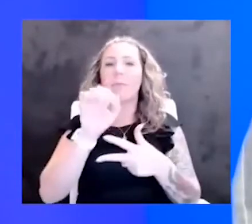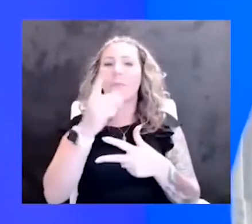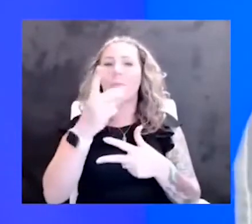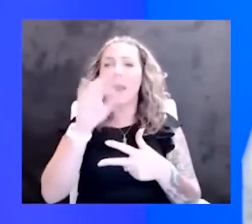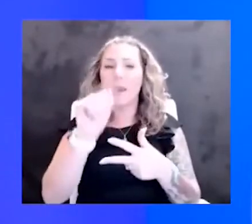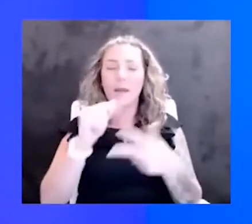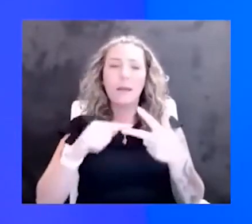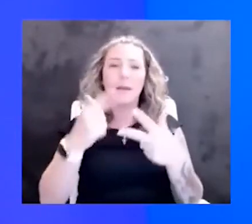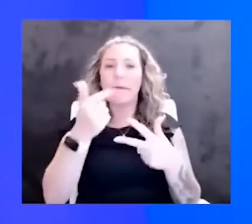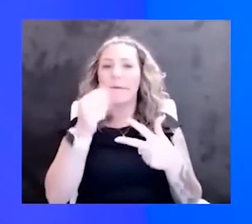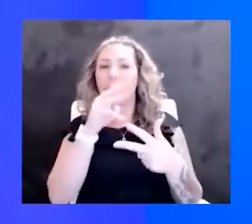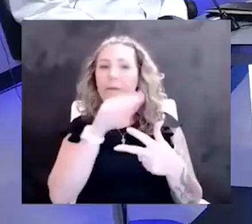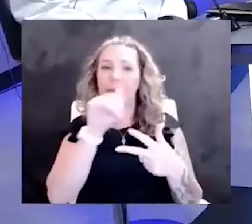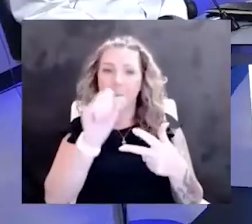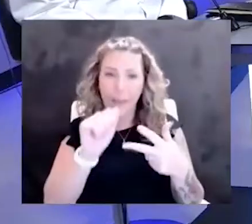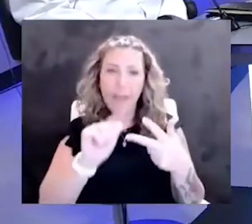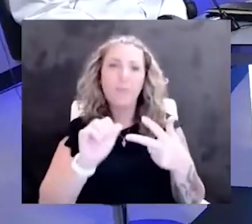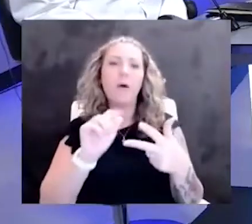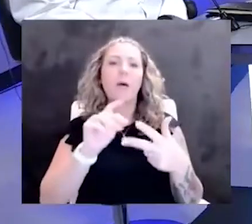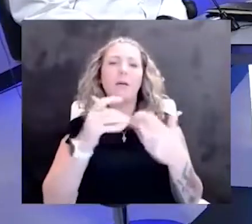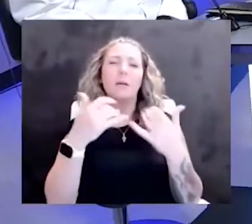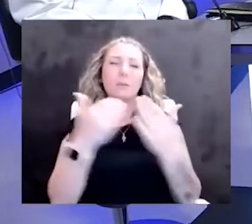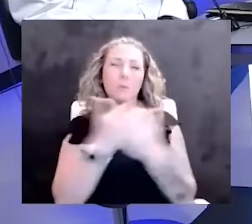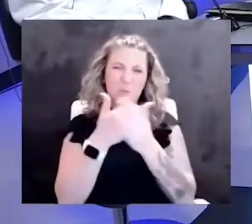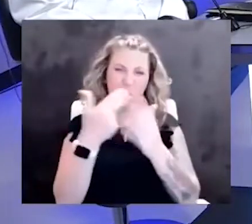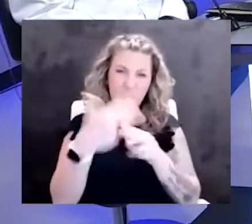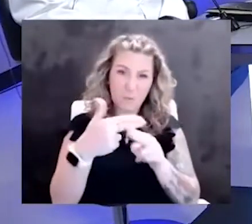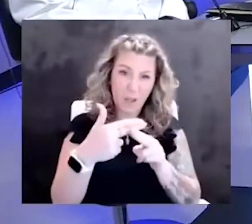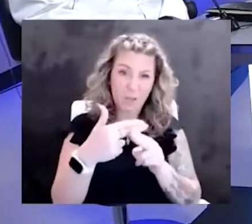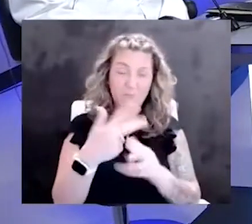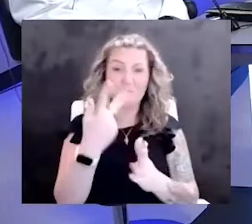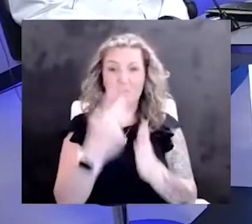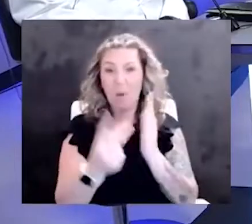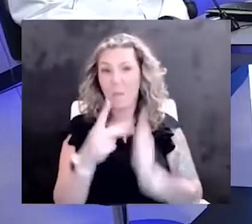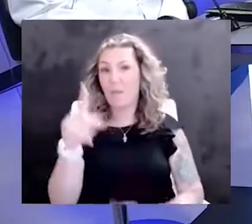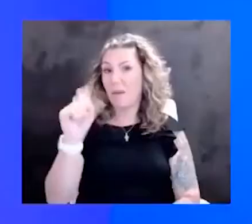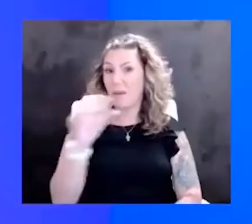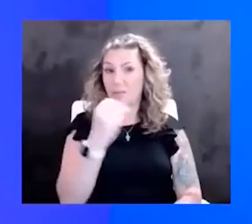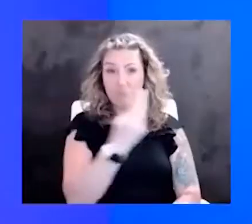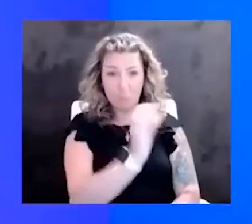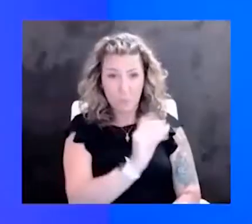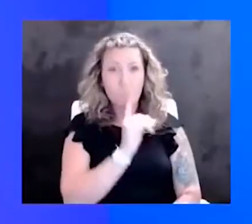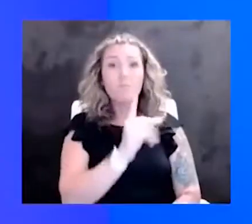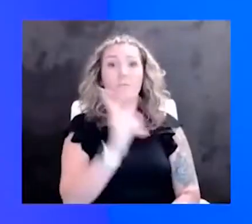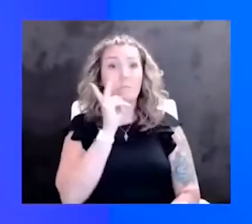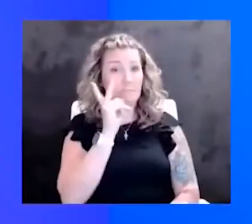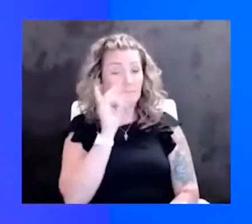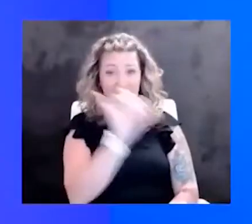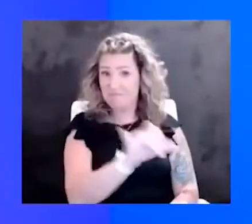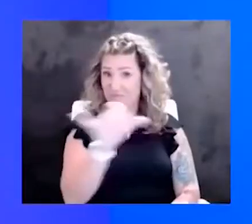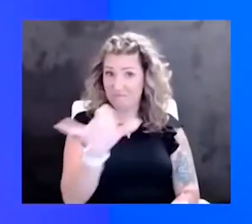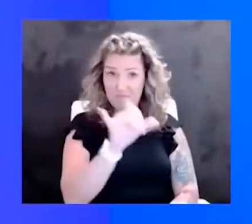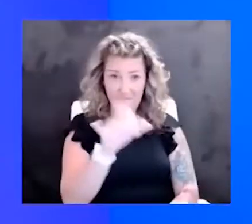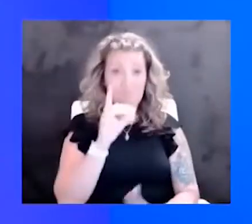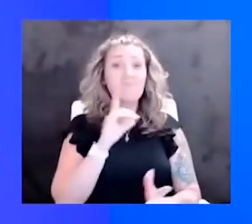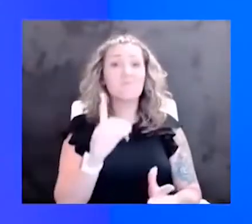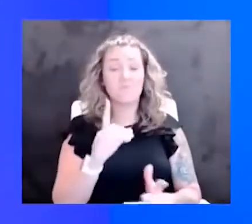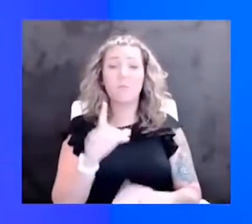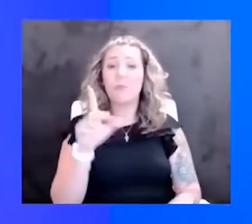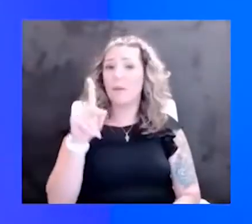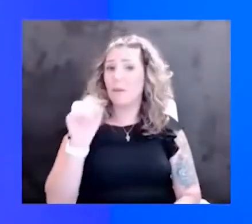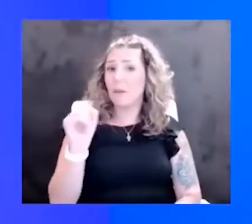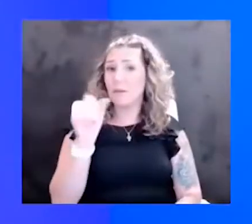seeing the same thing on the Kansas side, both in wastewater, and we have seen that same variant on the Kansas side as well. It's not the